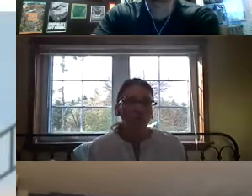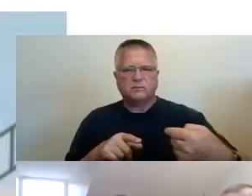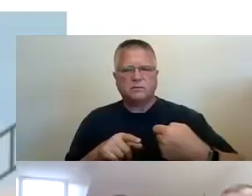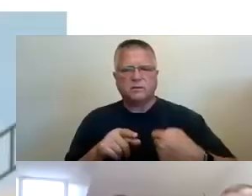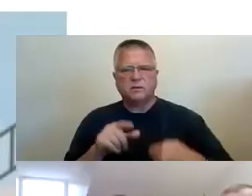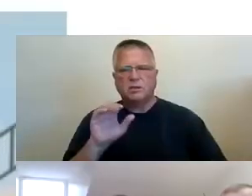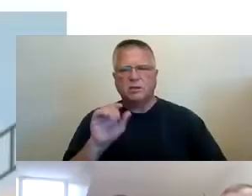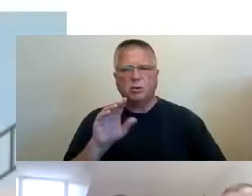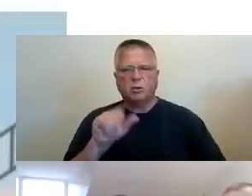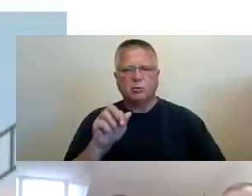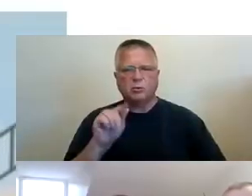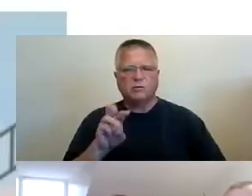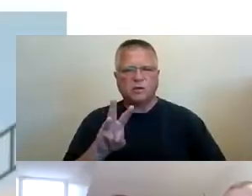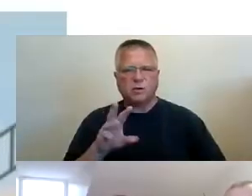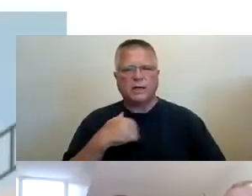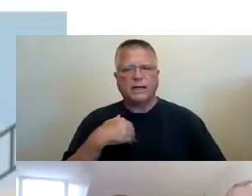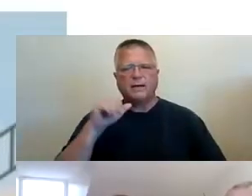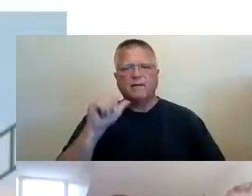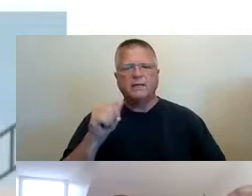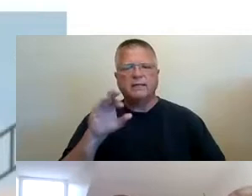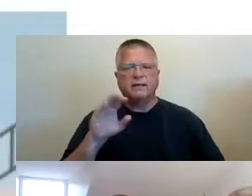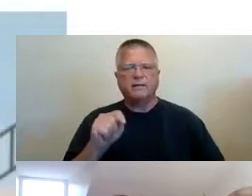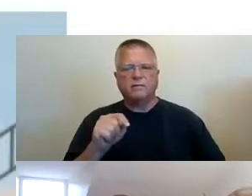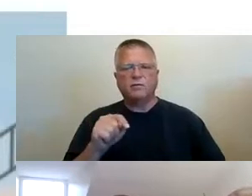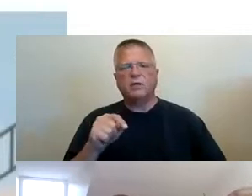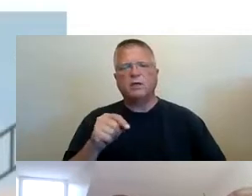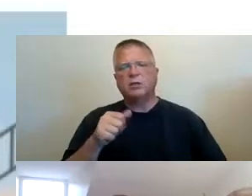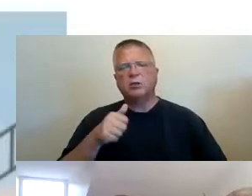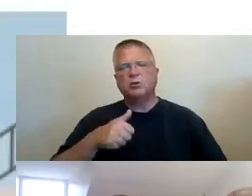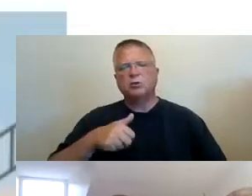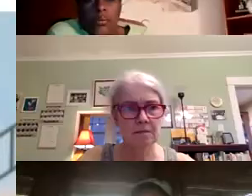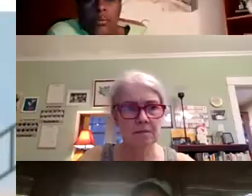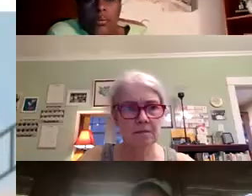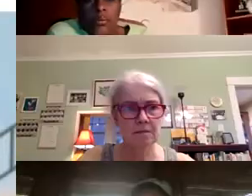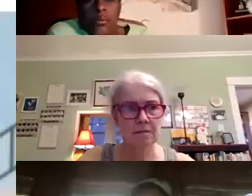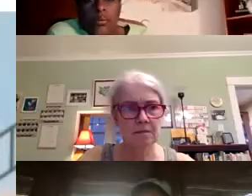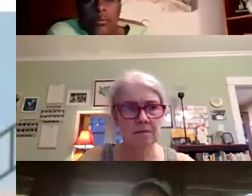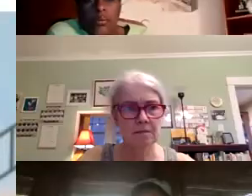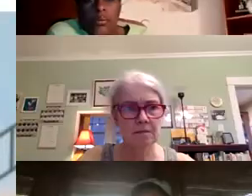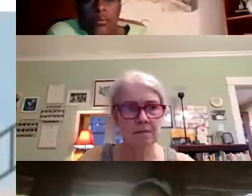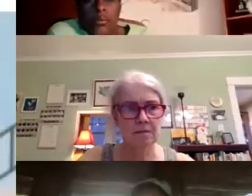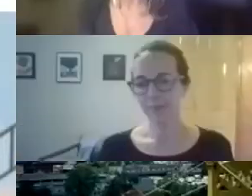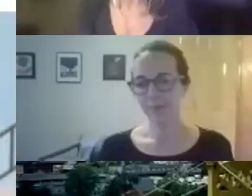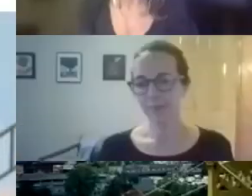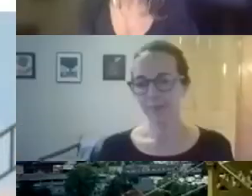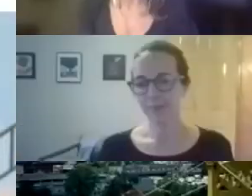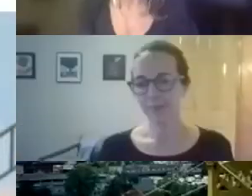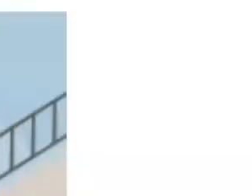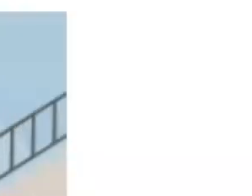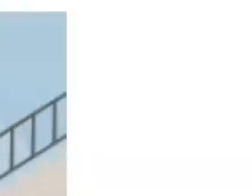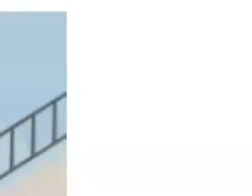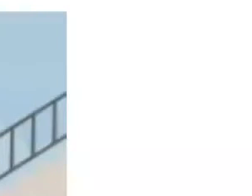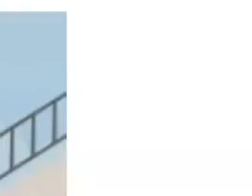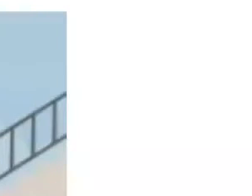a 10-foot travel lane, which is the typical width of travel lanes all over the city. We'd put a 1-foot